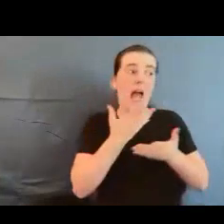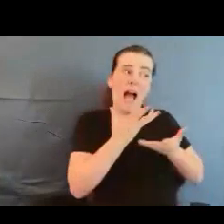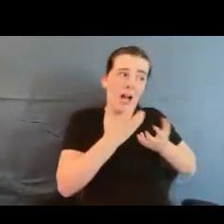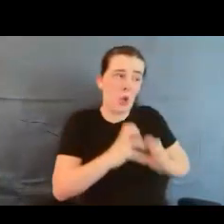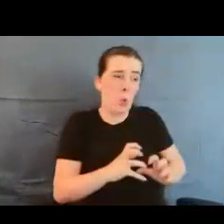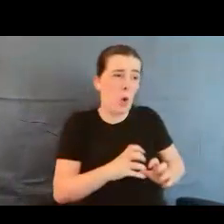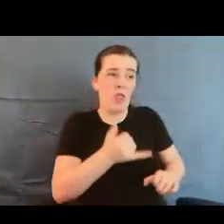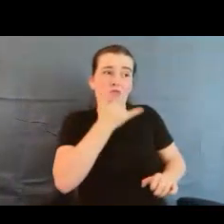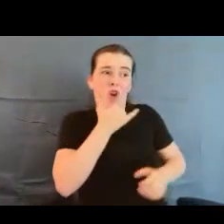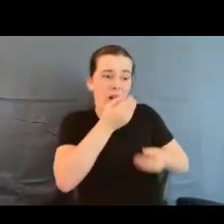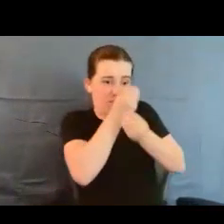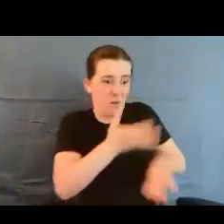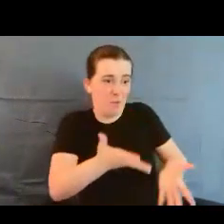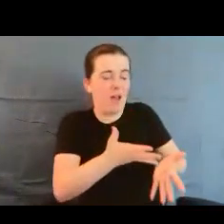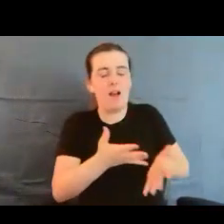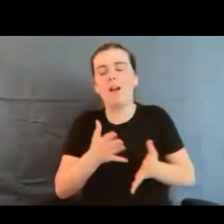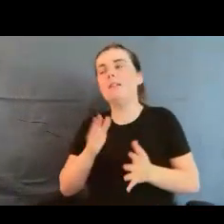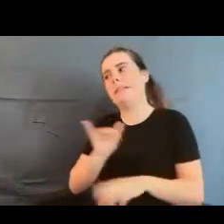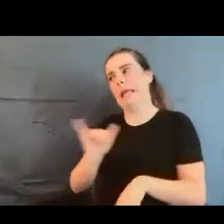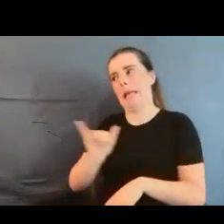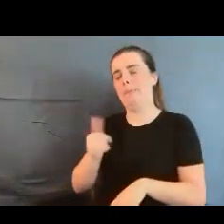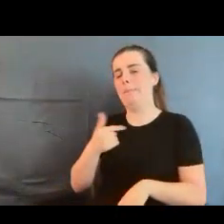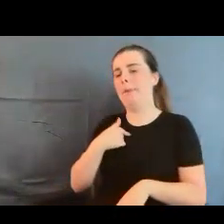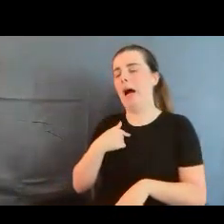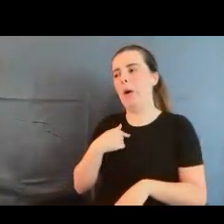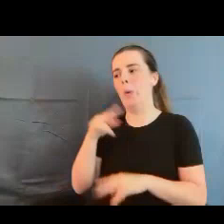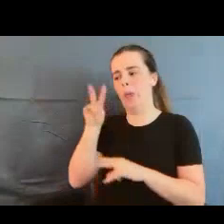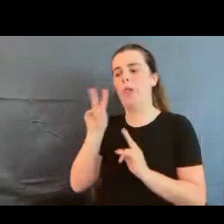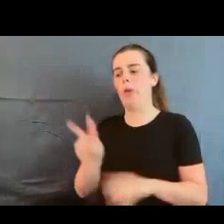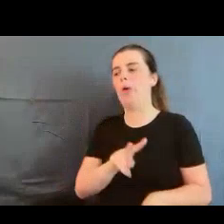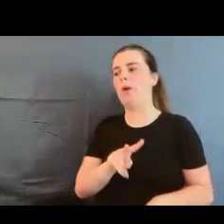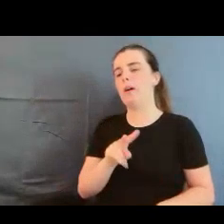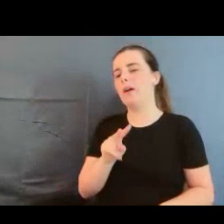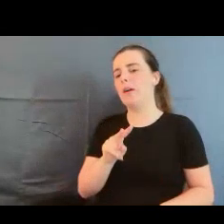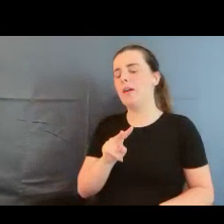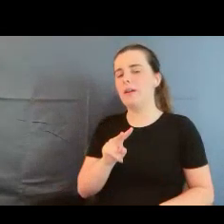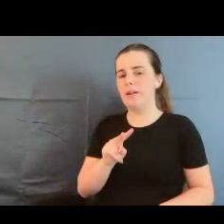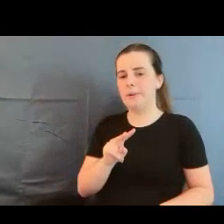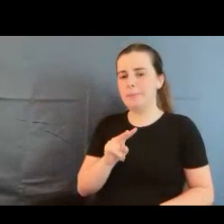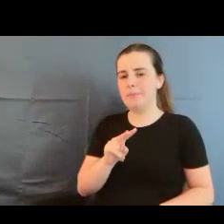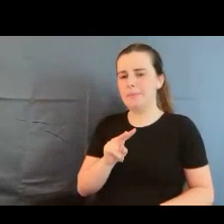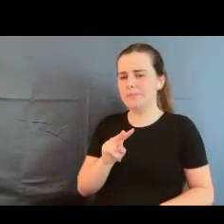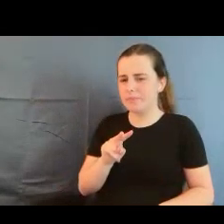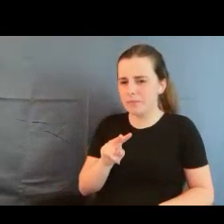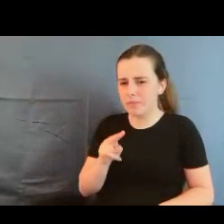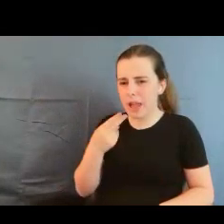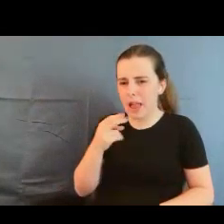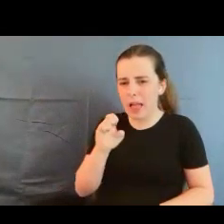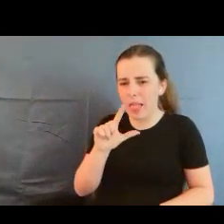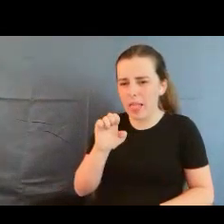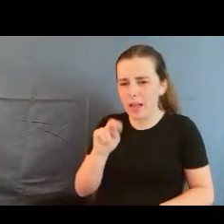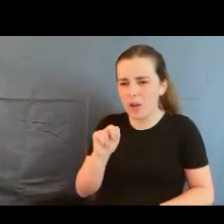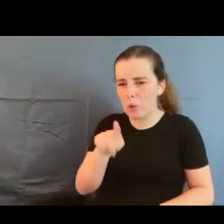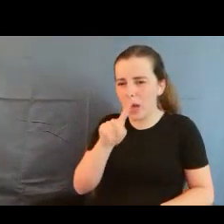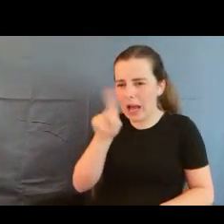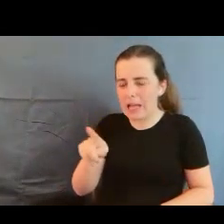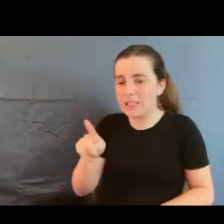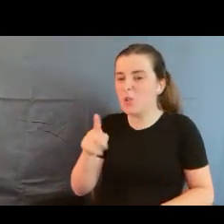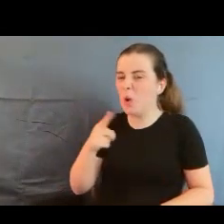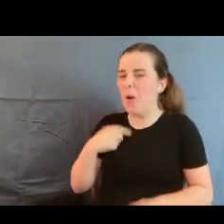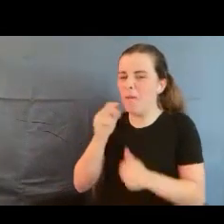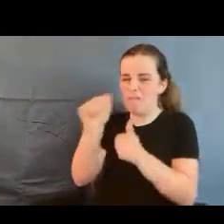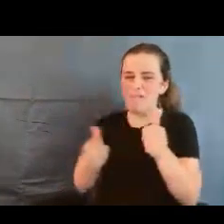information. Same. I will definitely find out. And it looks like Helen, you asked that question, so I will follow up